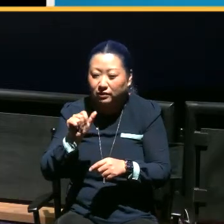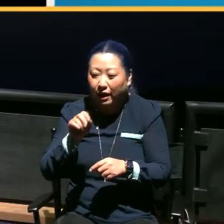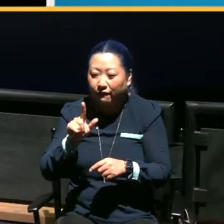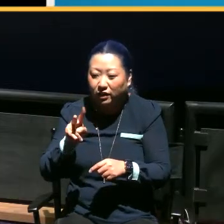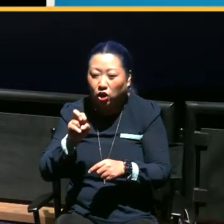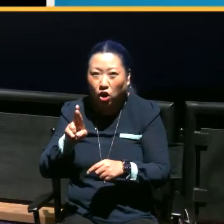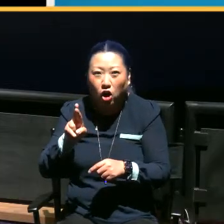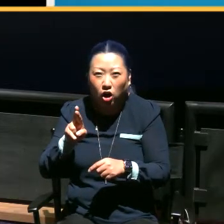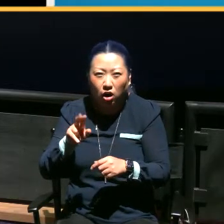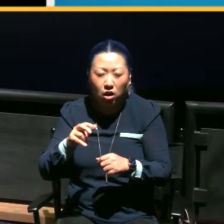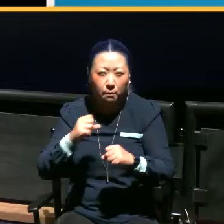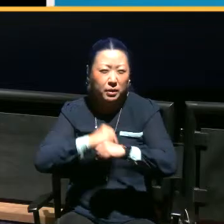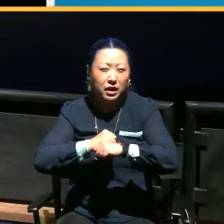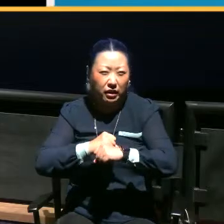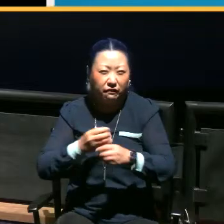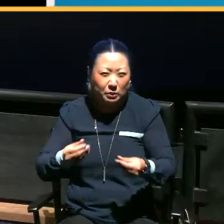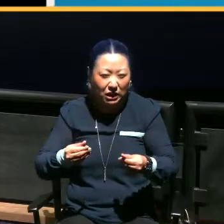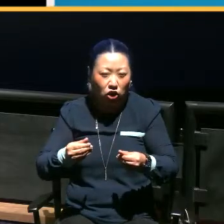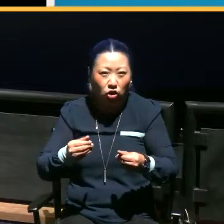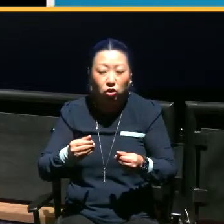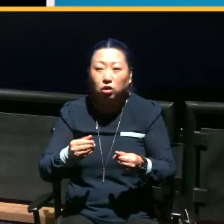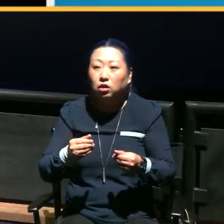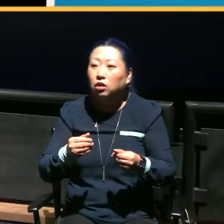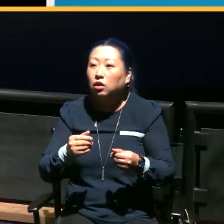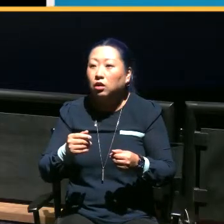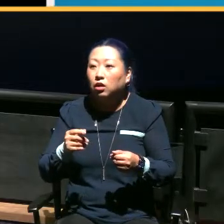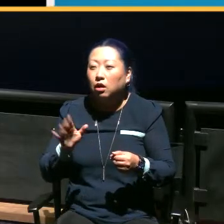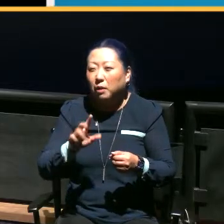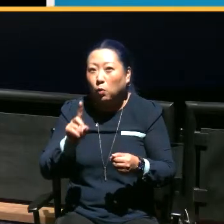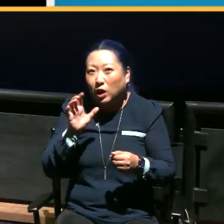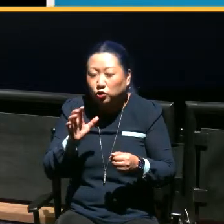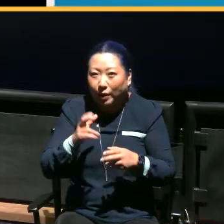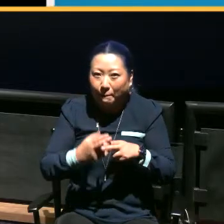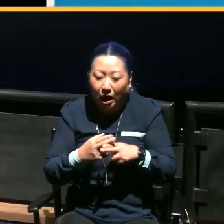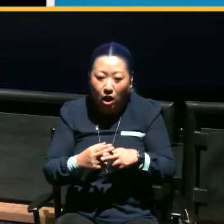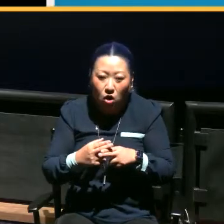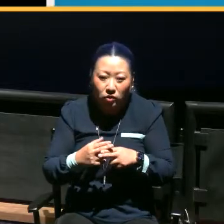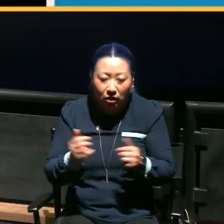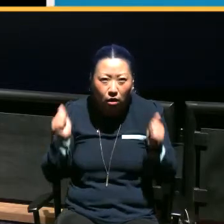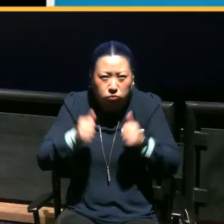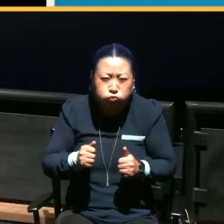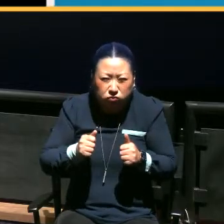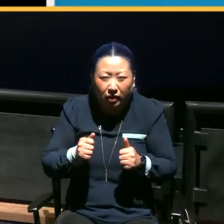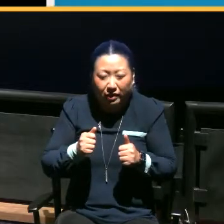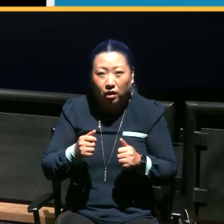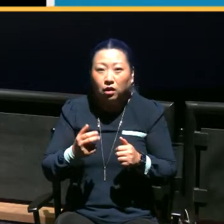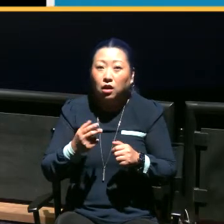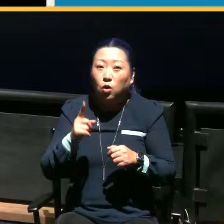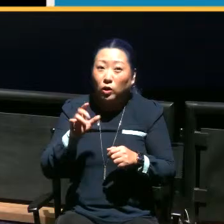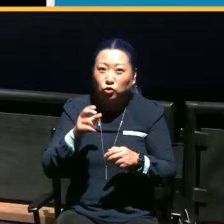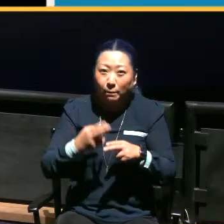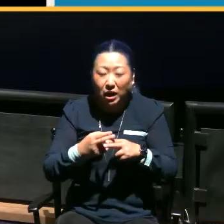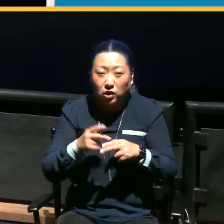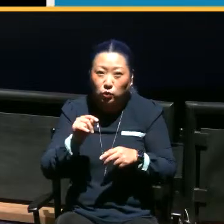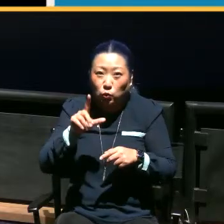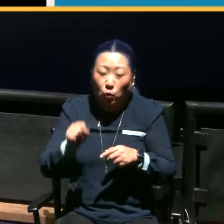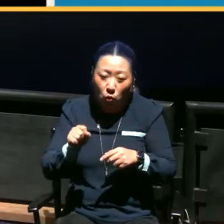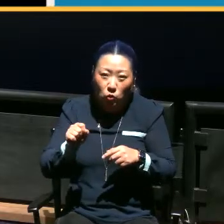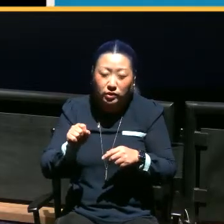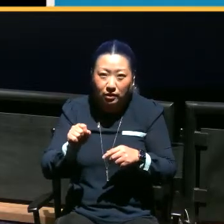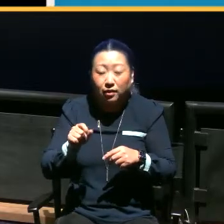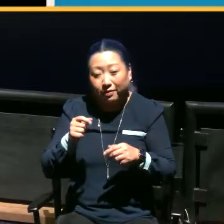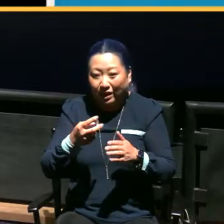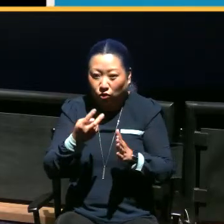and weighs a few hundred pounds. And then you put another 100 pounds or so of tools on top of you, and you go down into the water and practice those